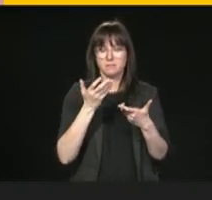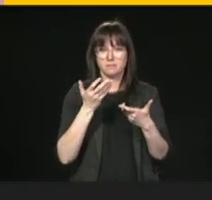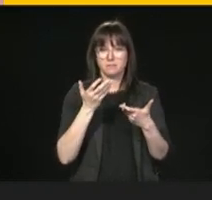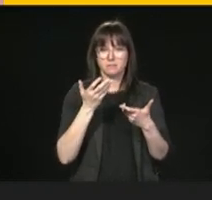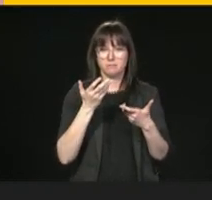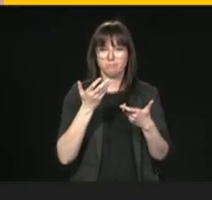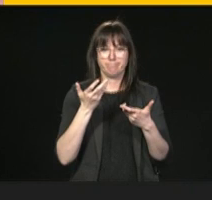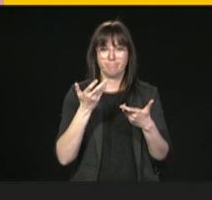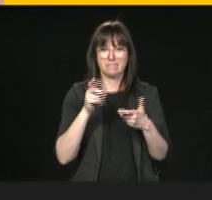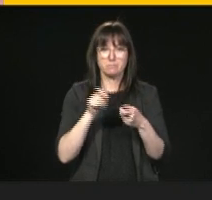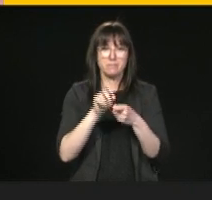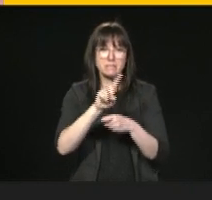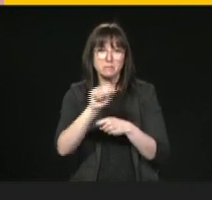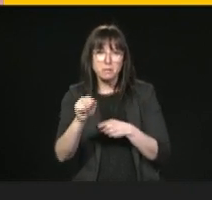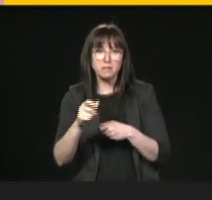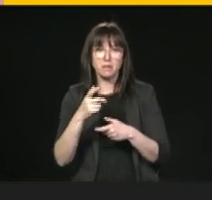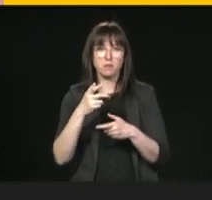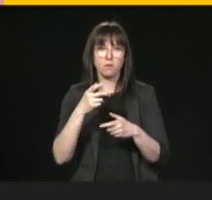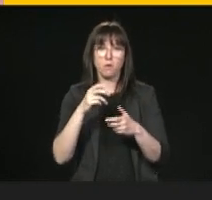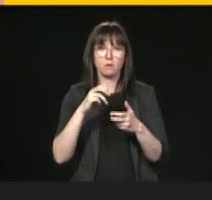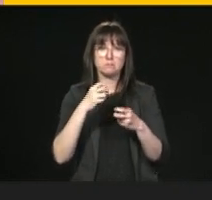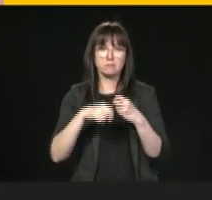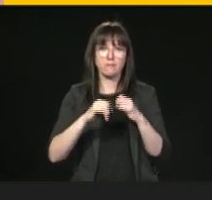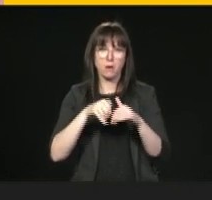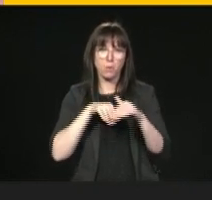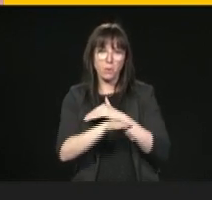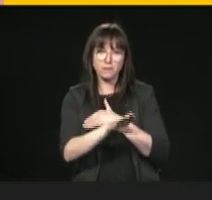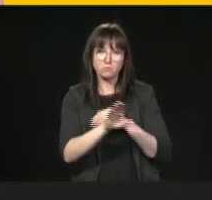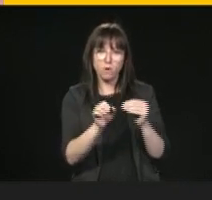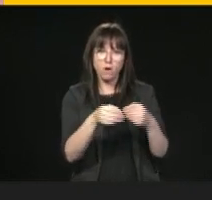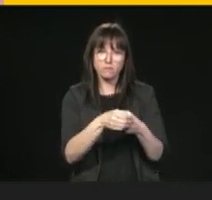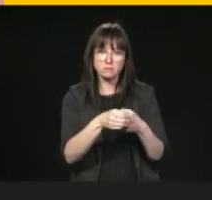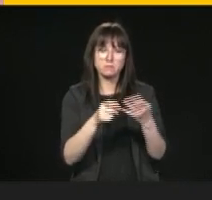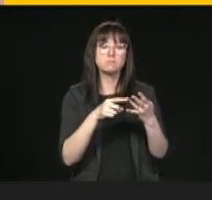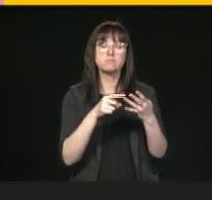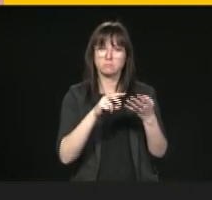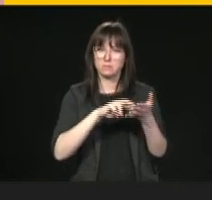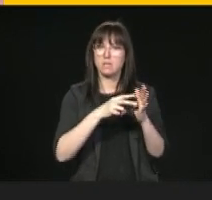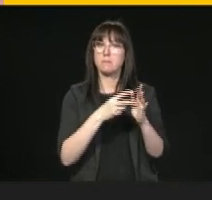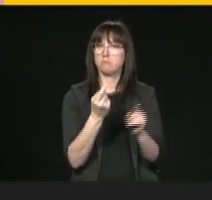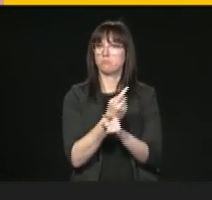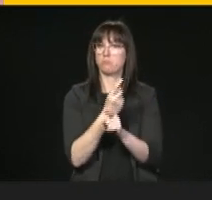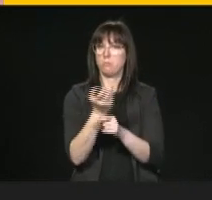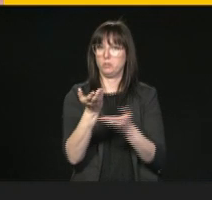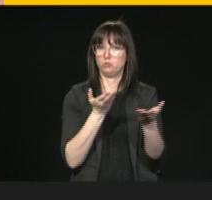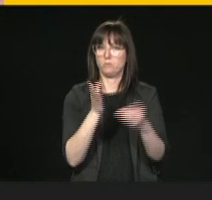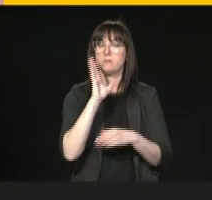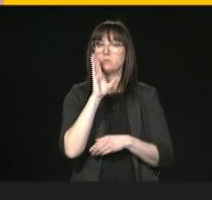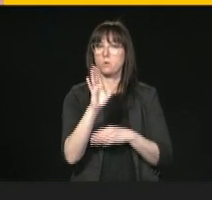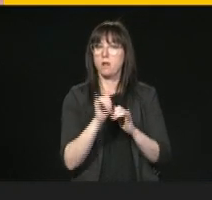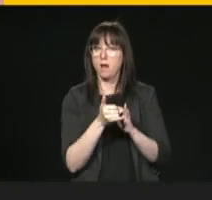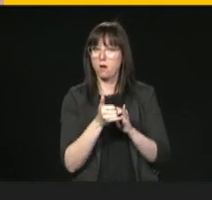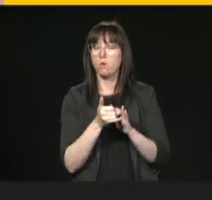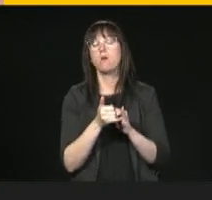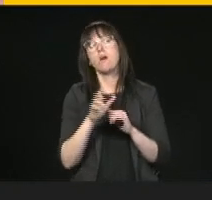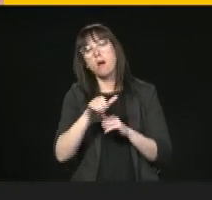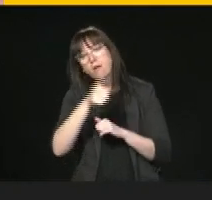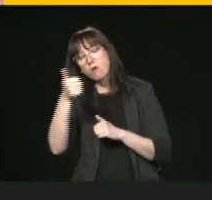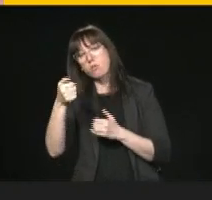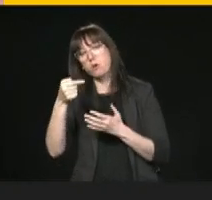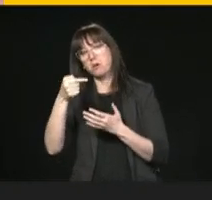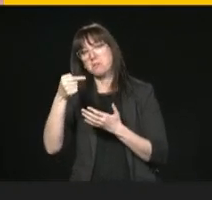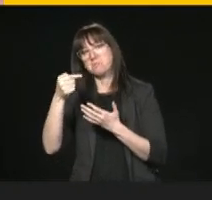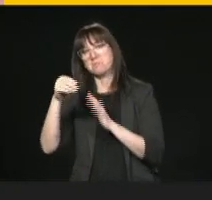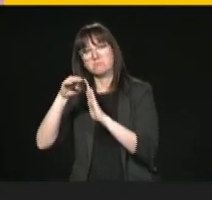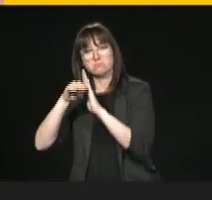people will be able to have appropriate services offered under specific conditions. This is offered in both a